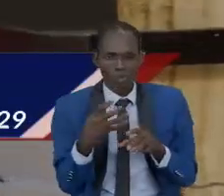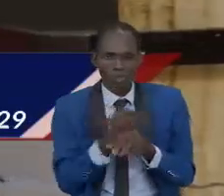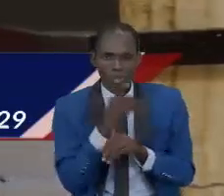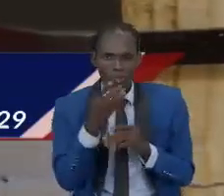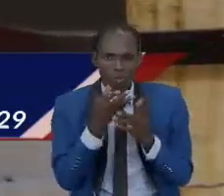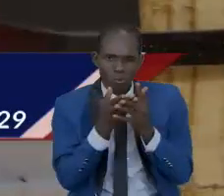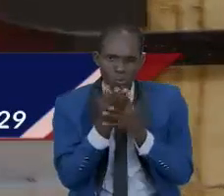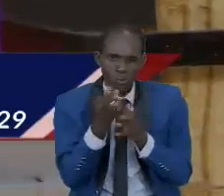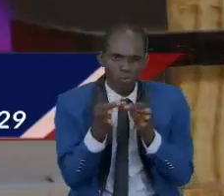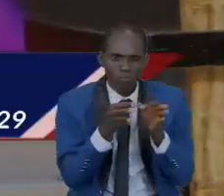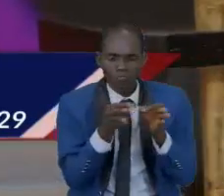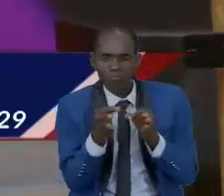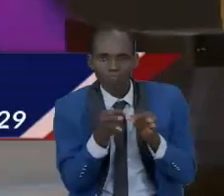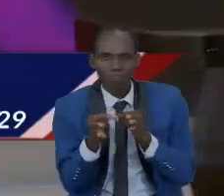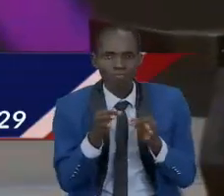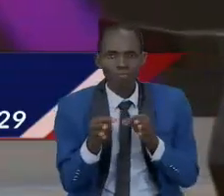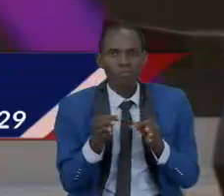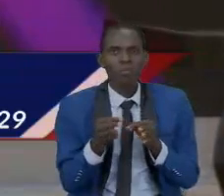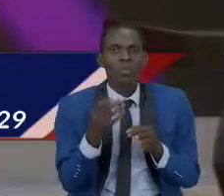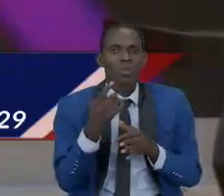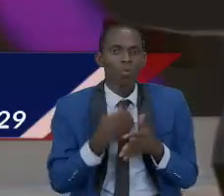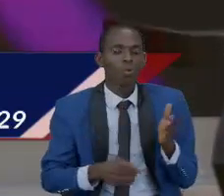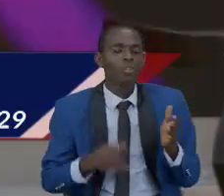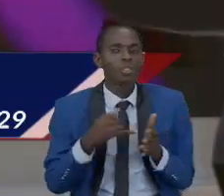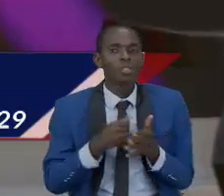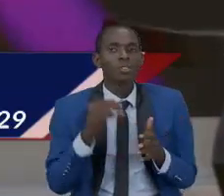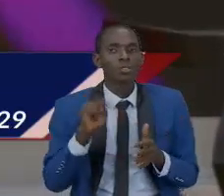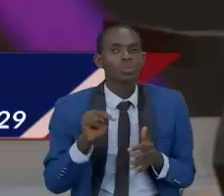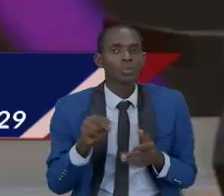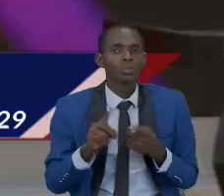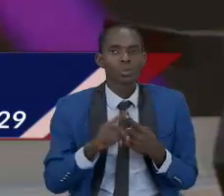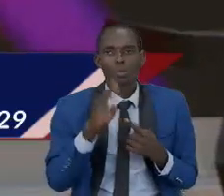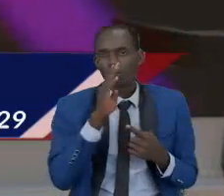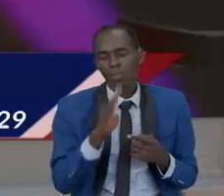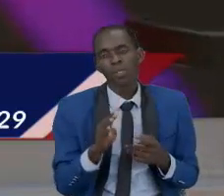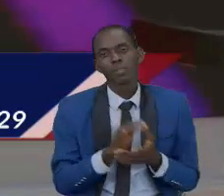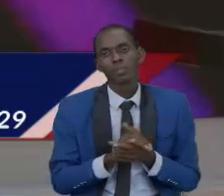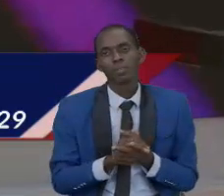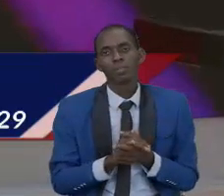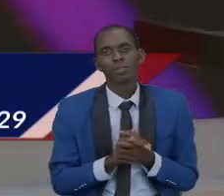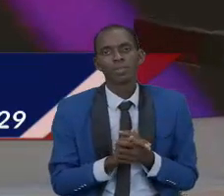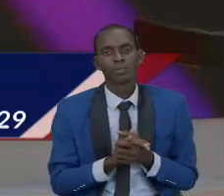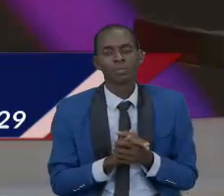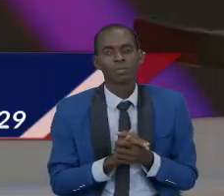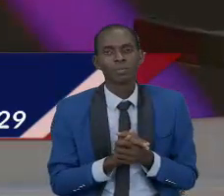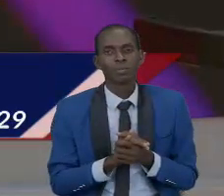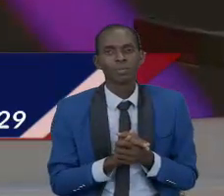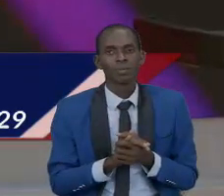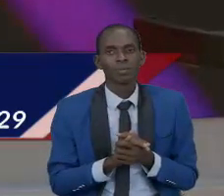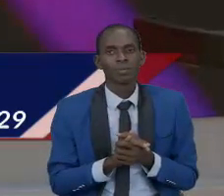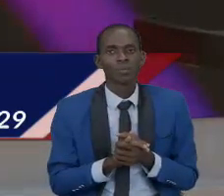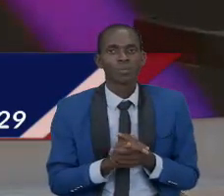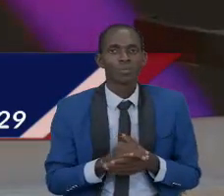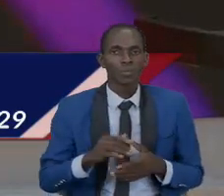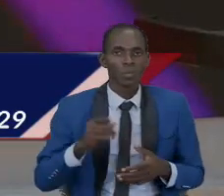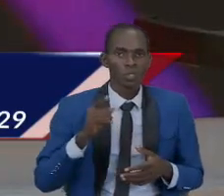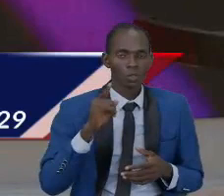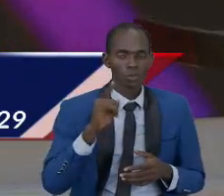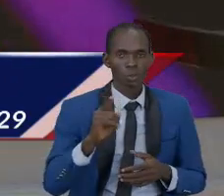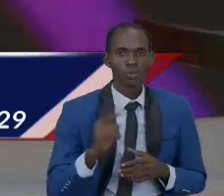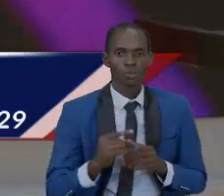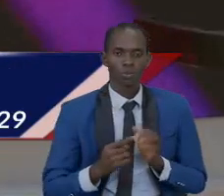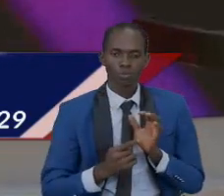uh you know the way it taught to be the way it ought to be is this when you read that sentence you